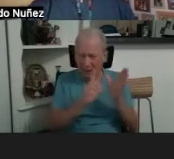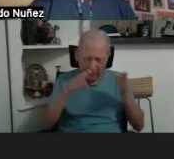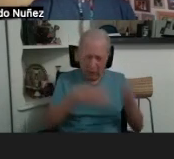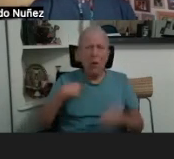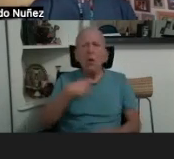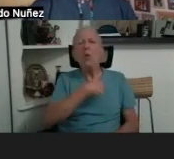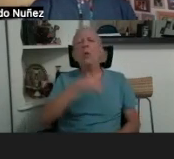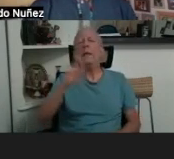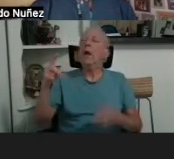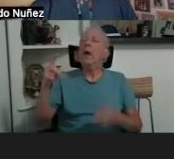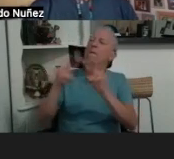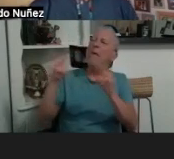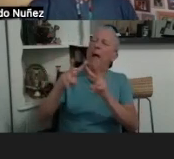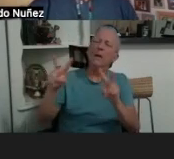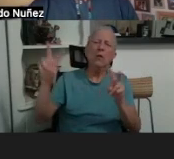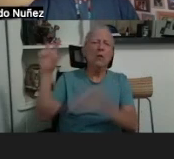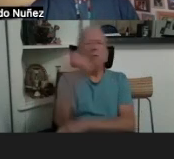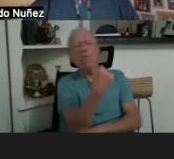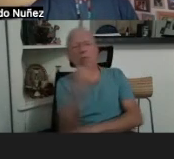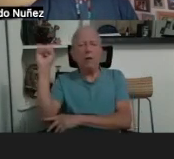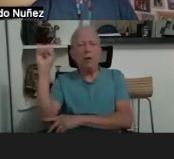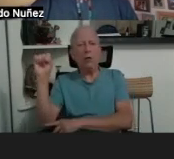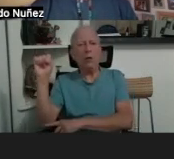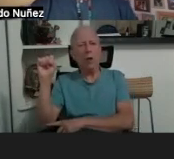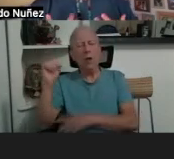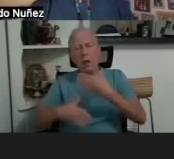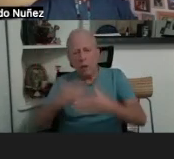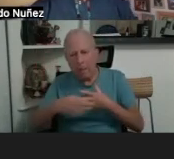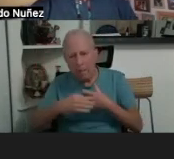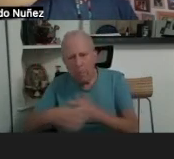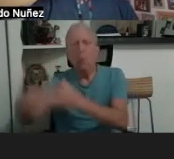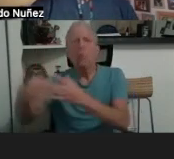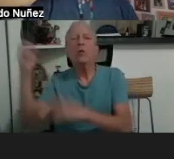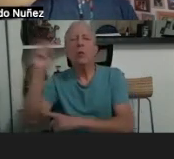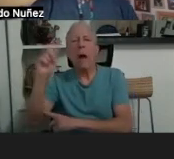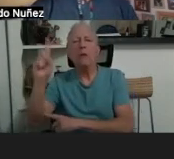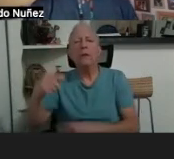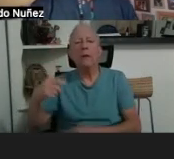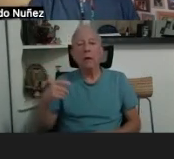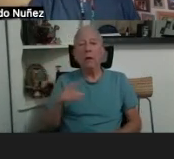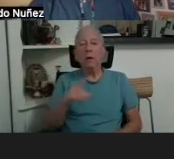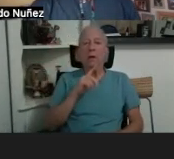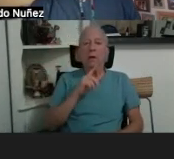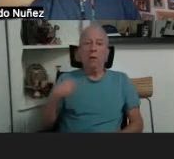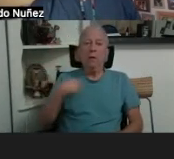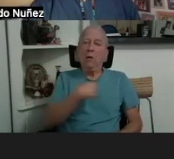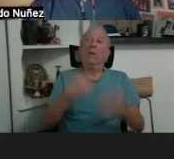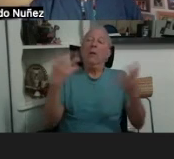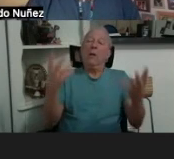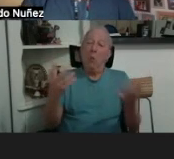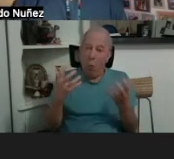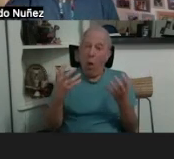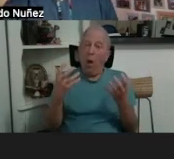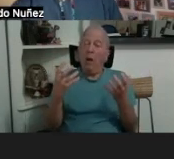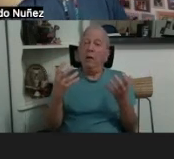of values if we actually want to move towards democracy. If we are truly deserving and desiring, I believe